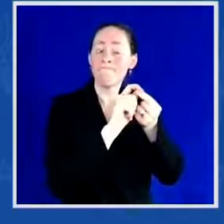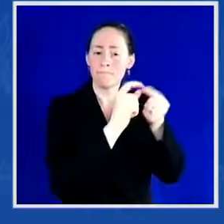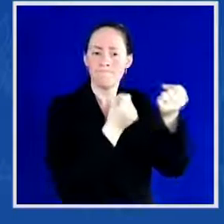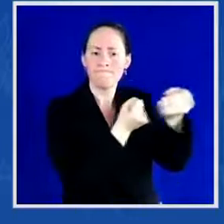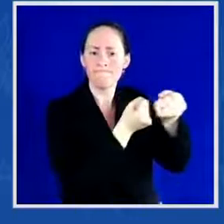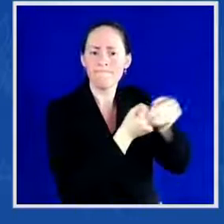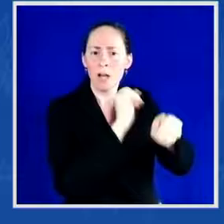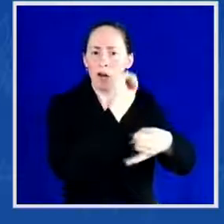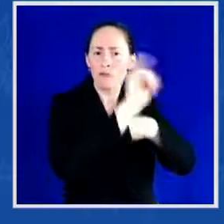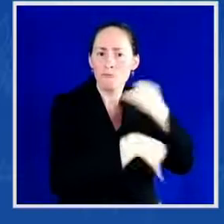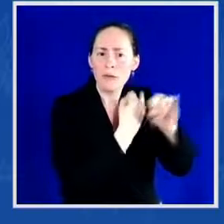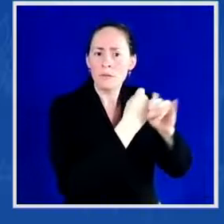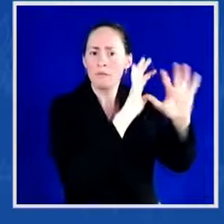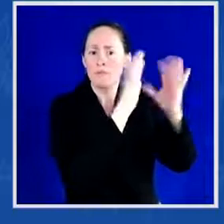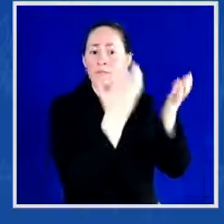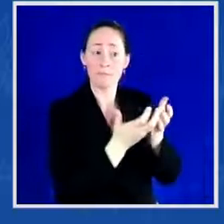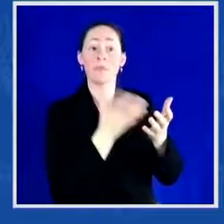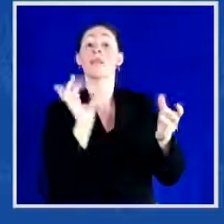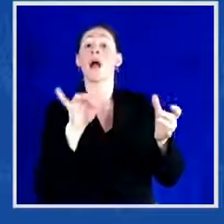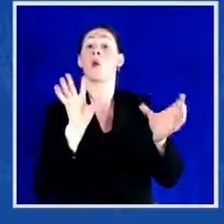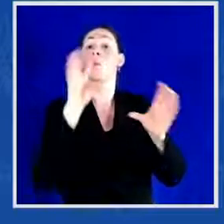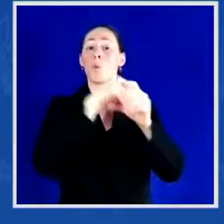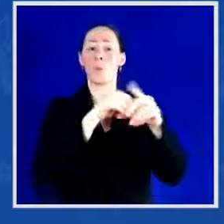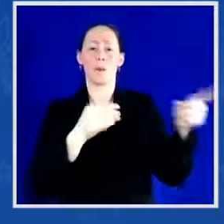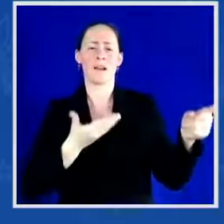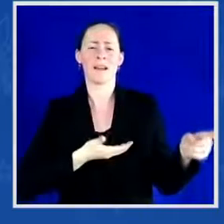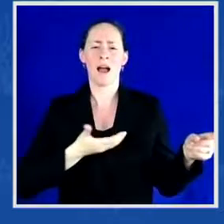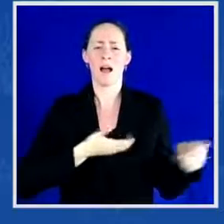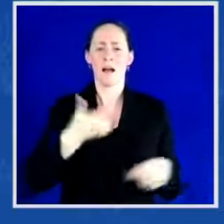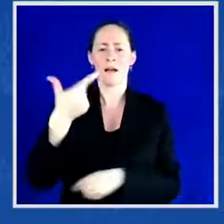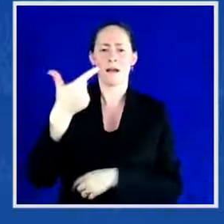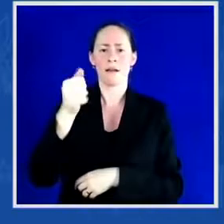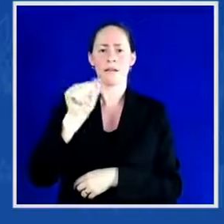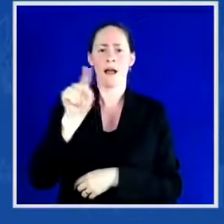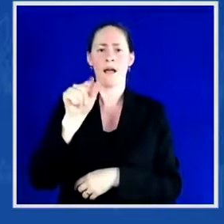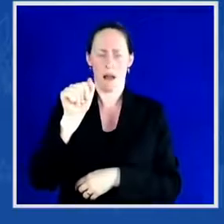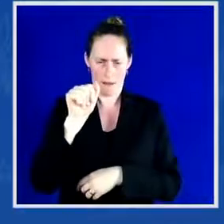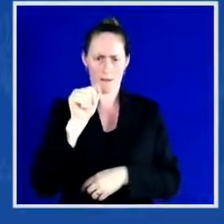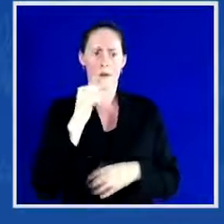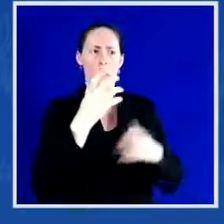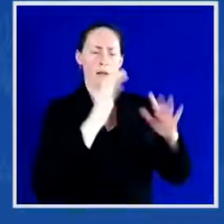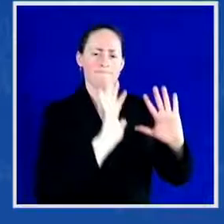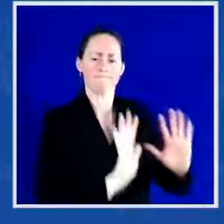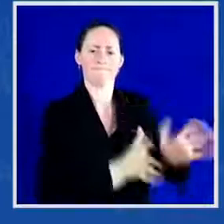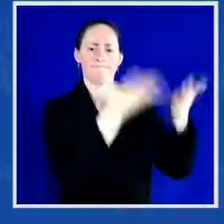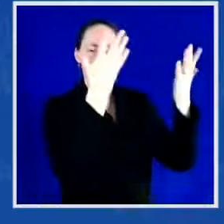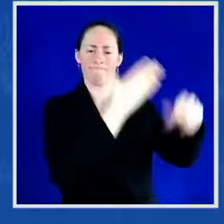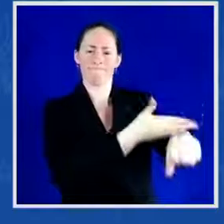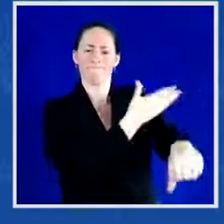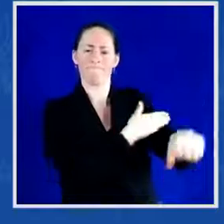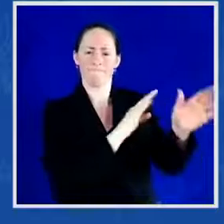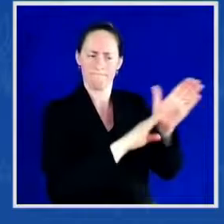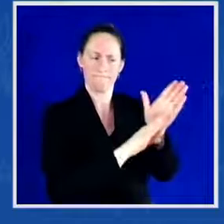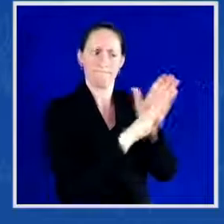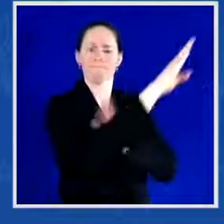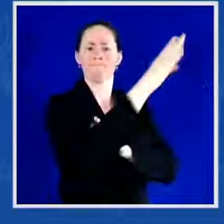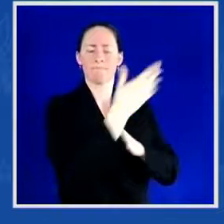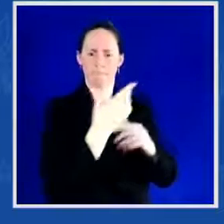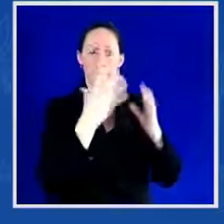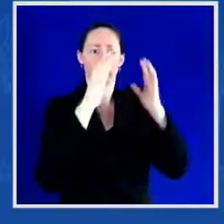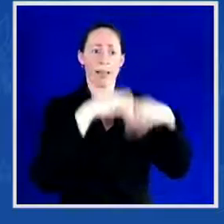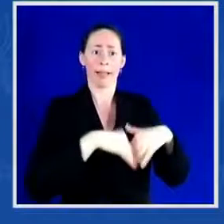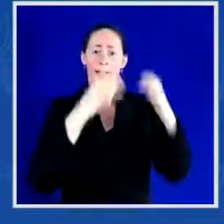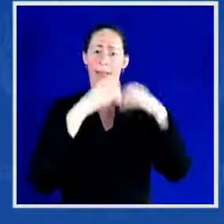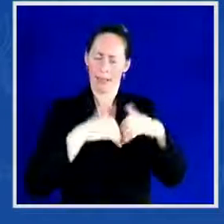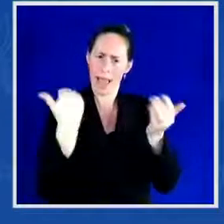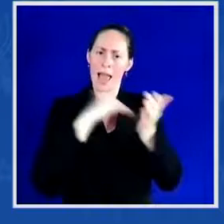efforts. We will do this in full partnership with the Palestinian Authority, not Hamas, Authority, in a manner that